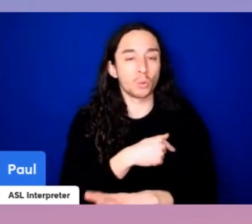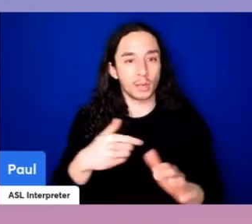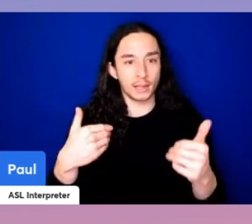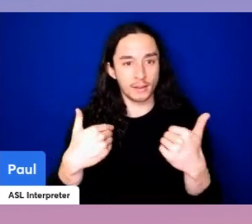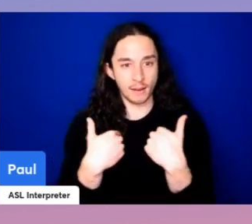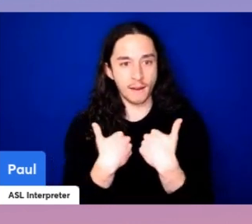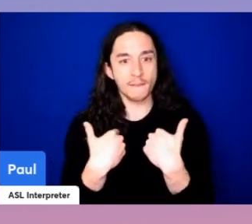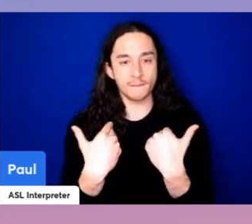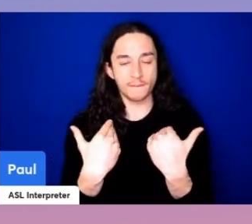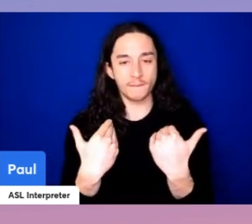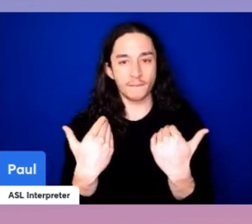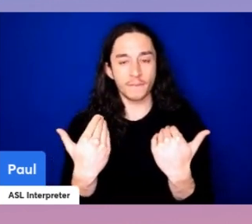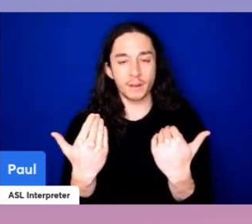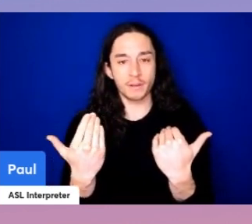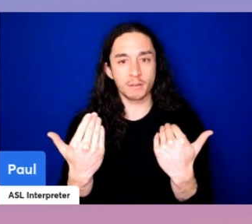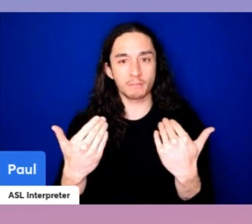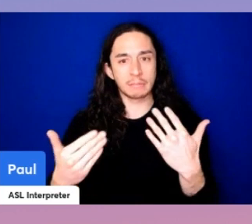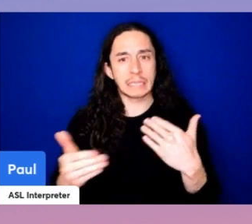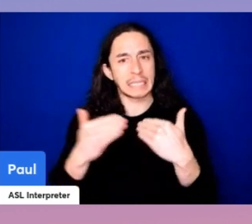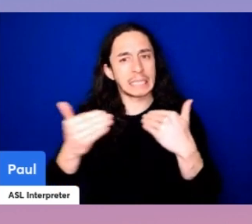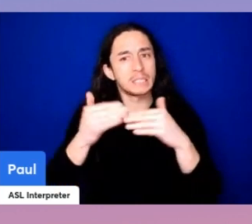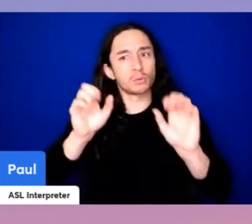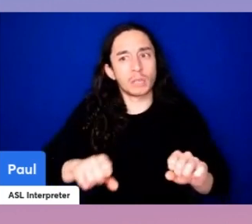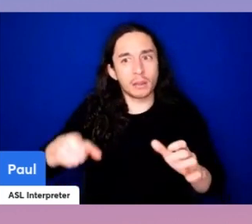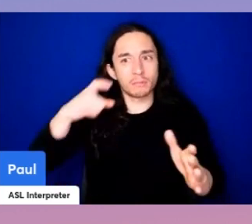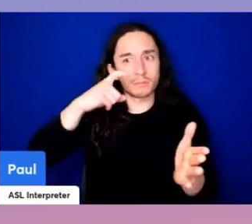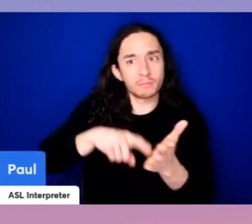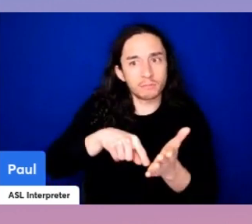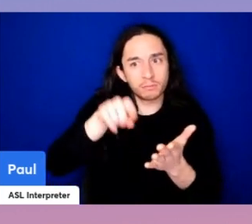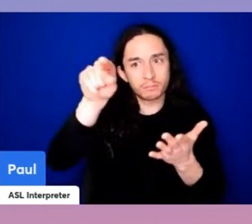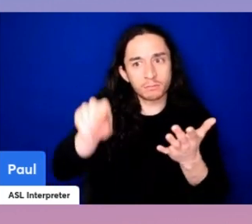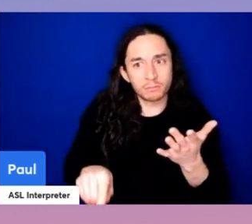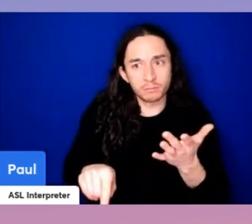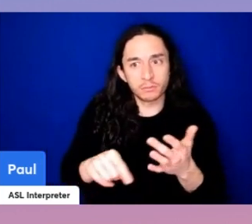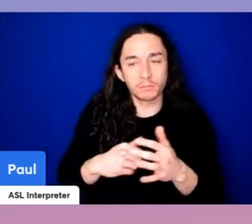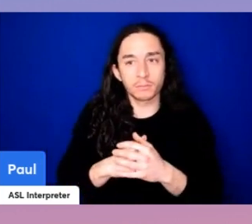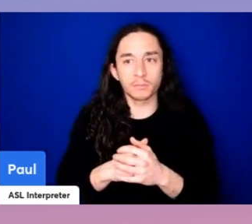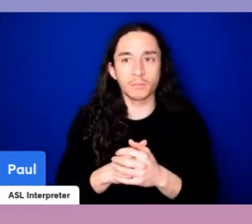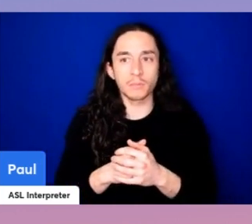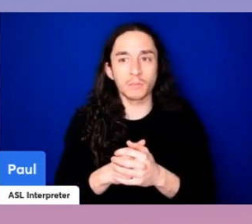that usually will depend each other.